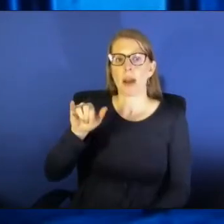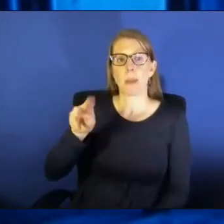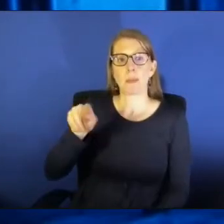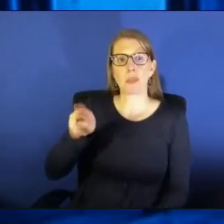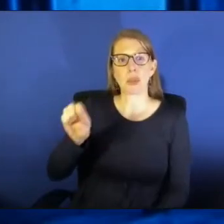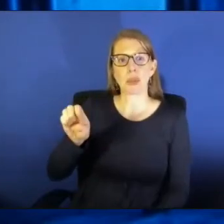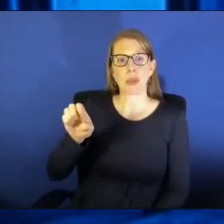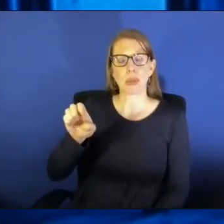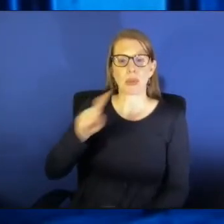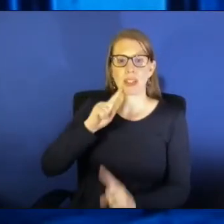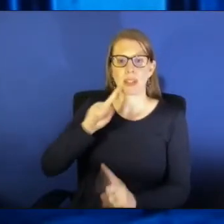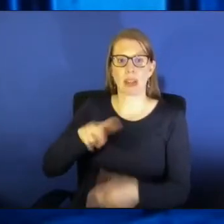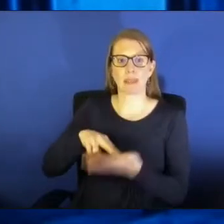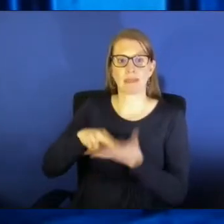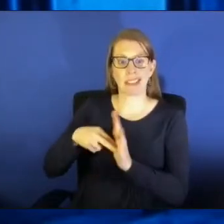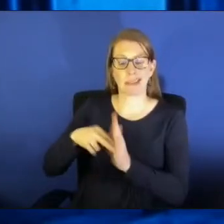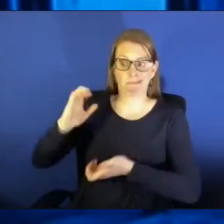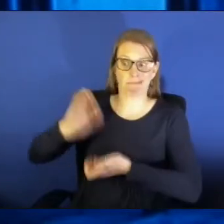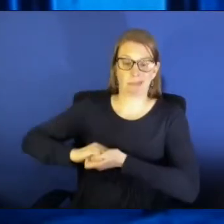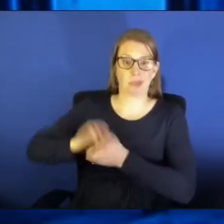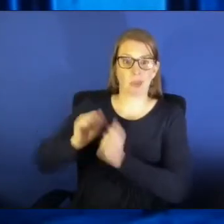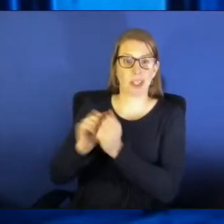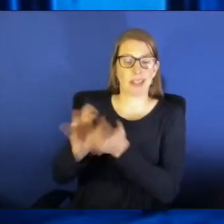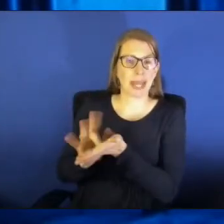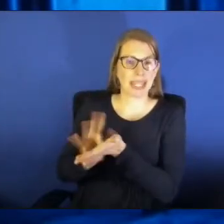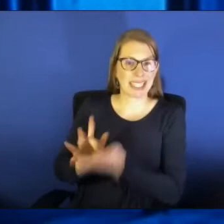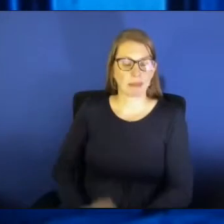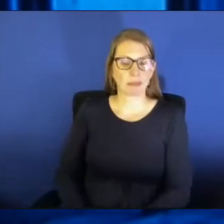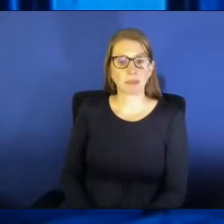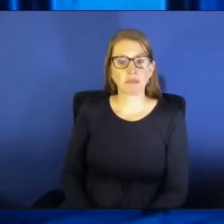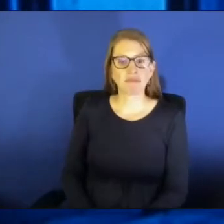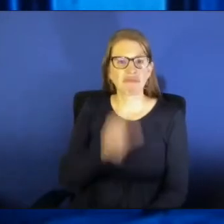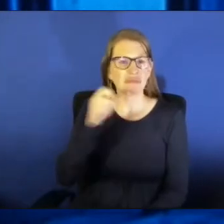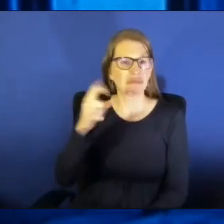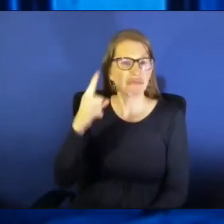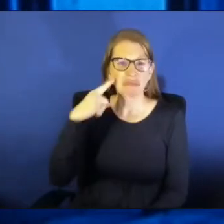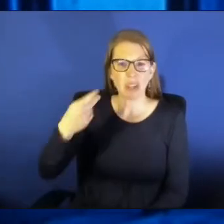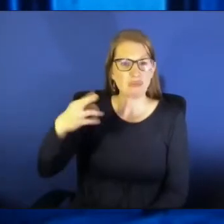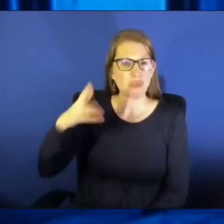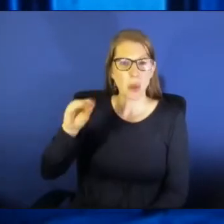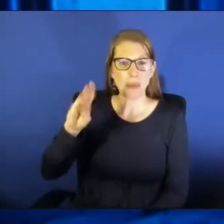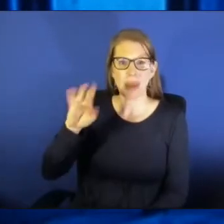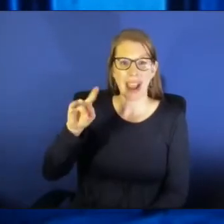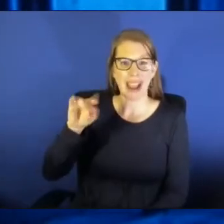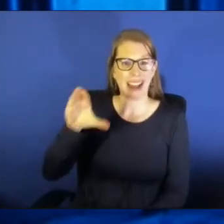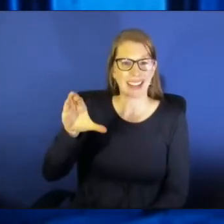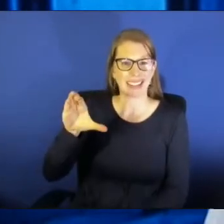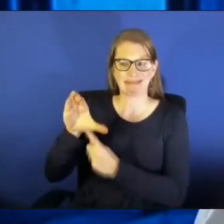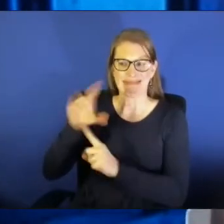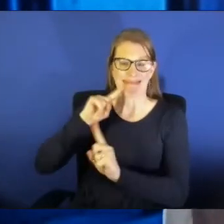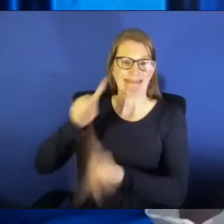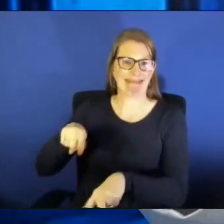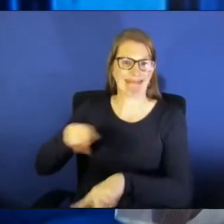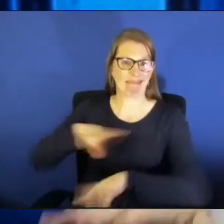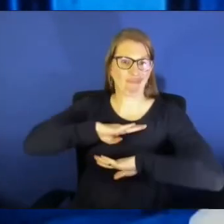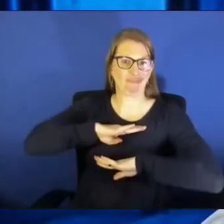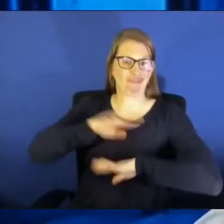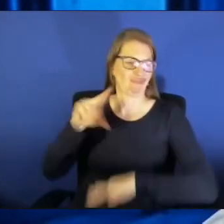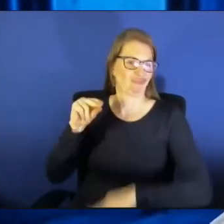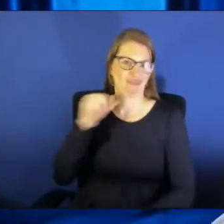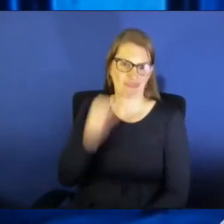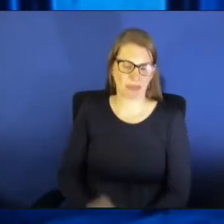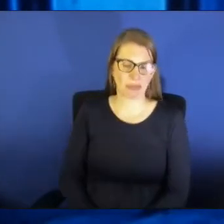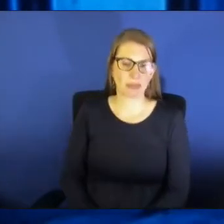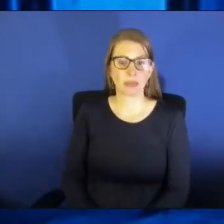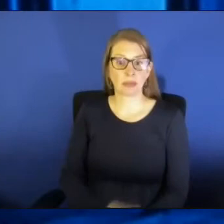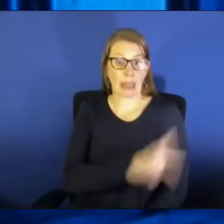drugs. In fact, we don't think that probiotics are the answer. Some of the studies have told us that patients haven't done